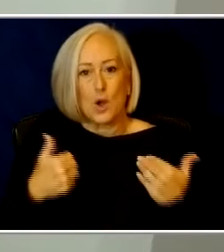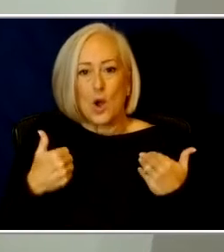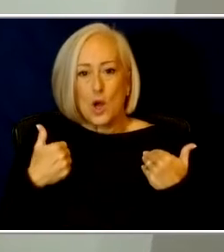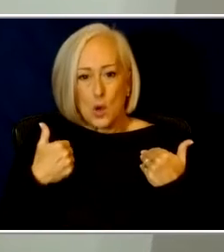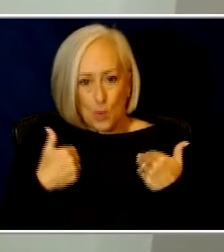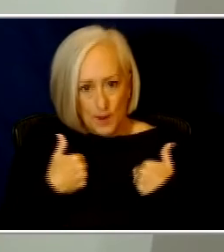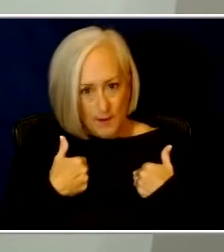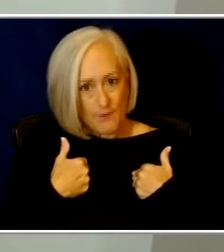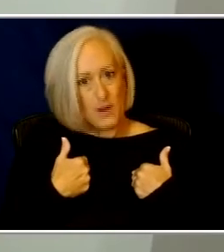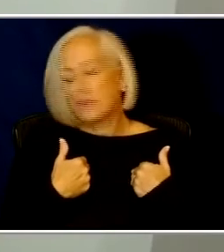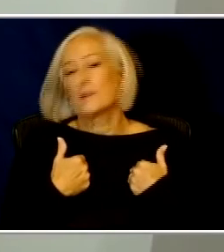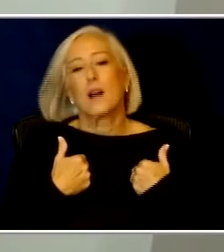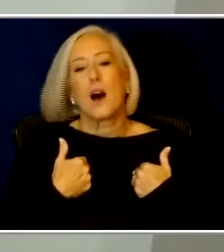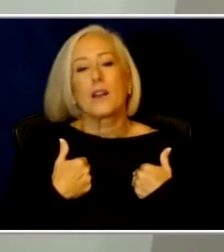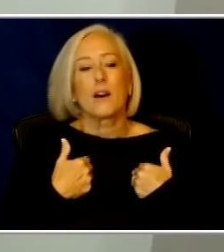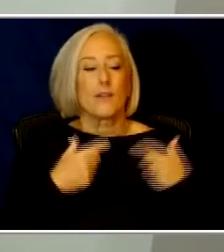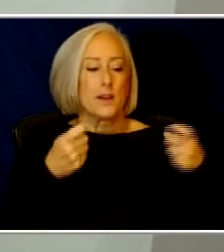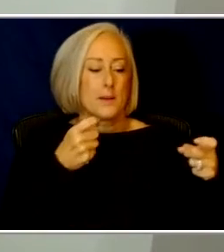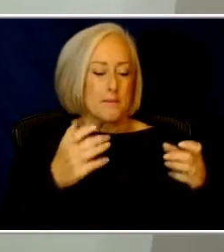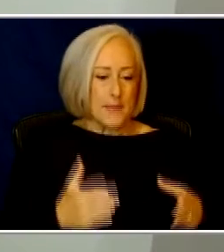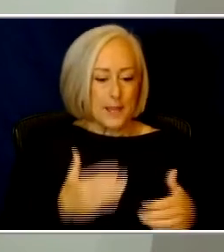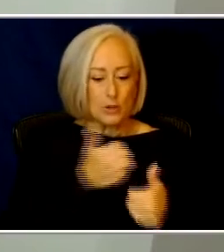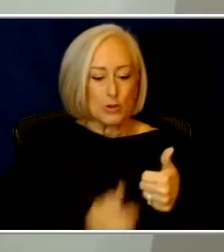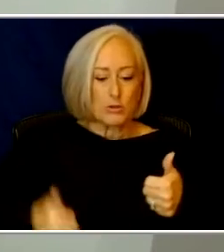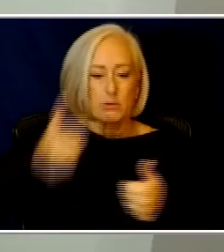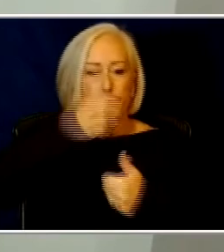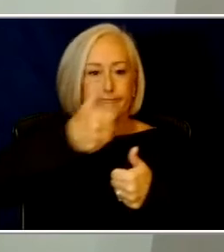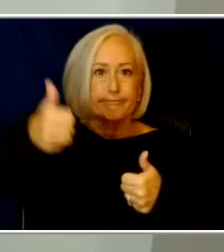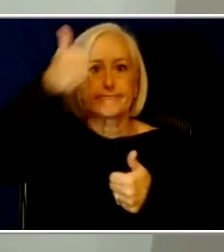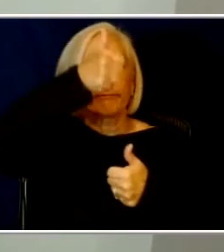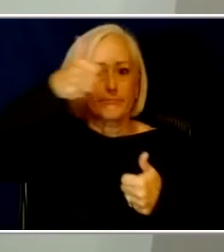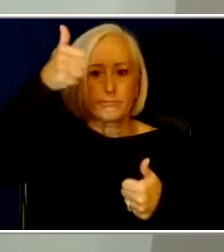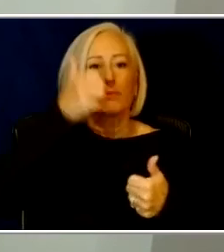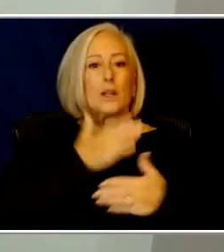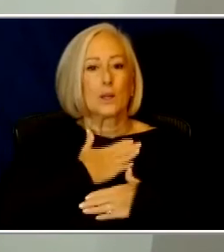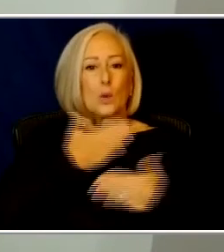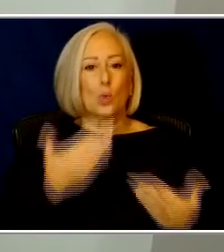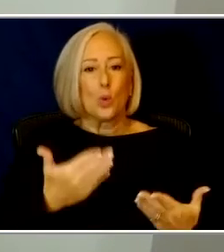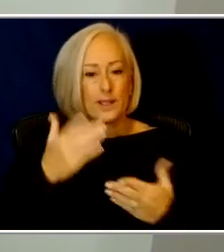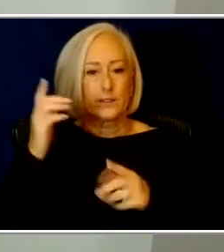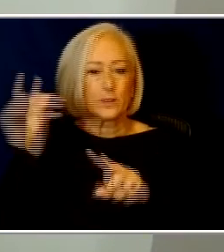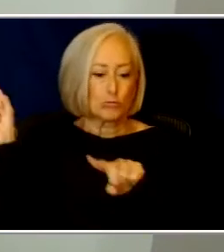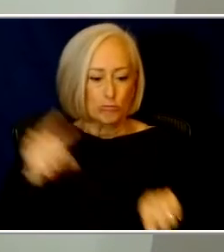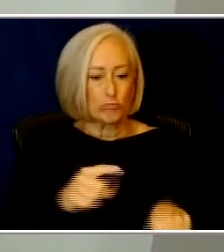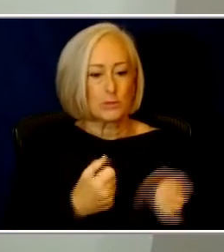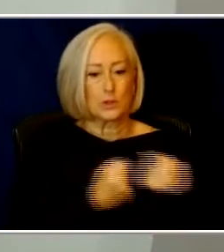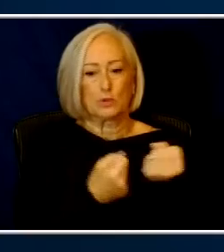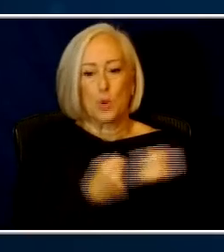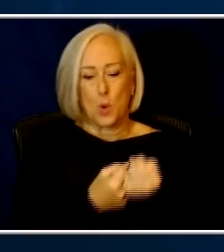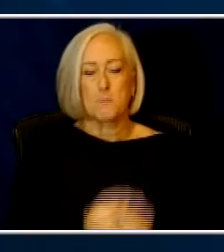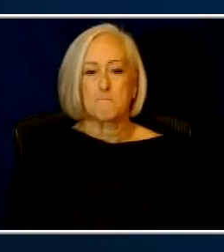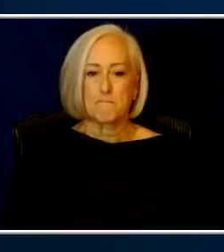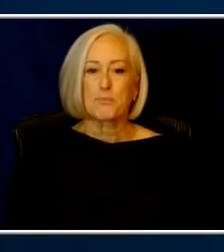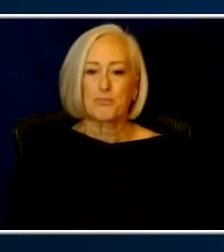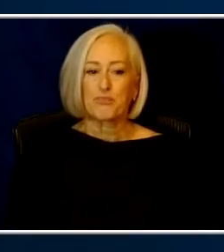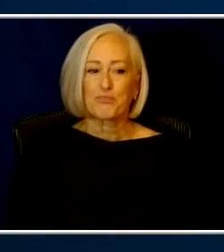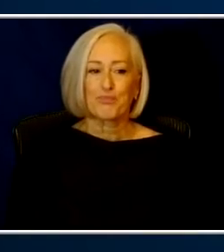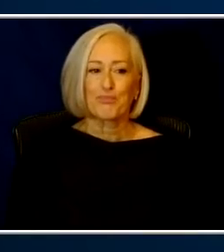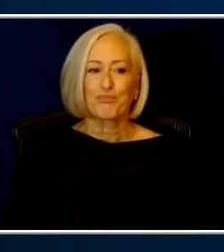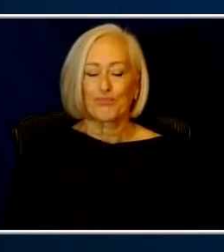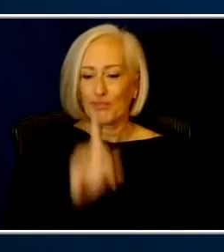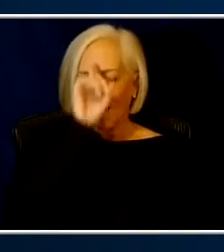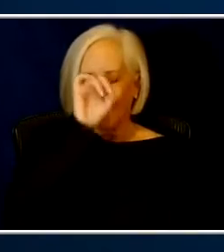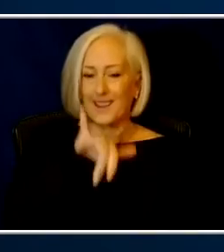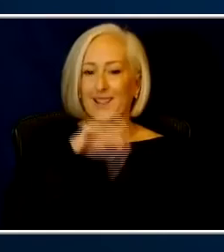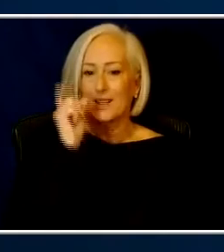the directors, managers, senior team, making sure the frontline staff is supported. I think that's right. But I do have one